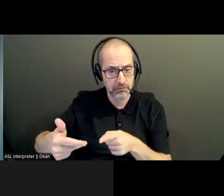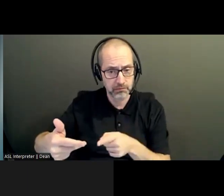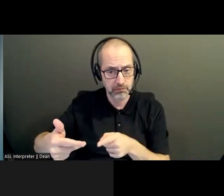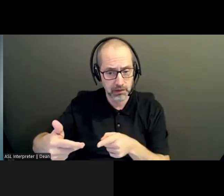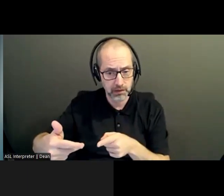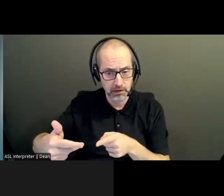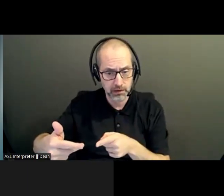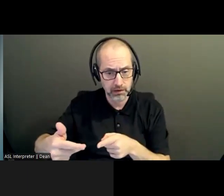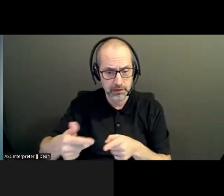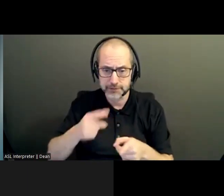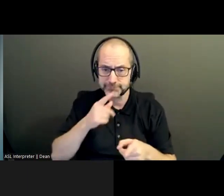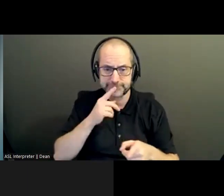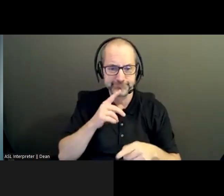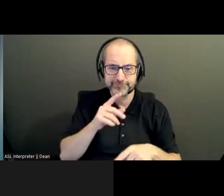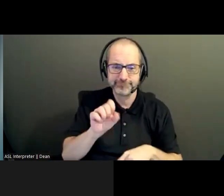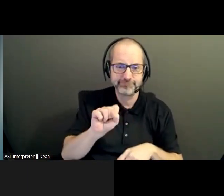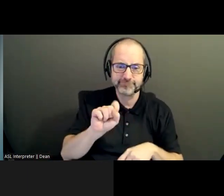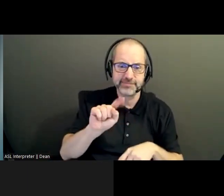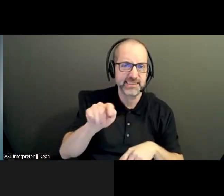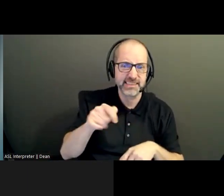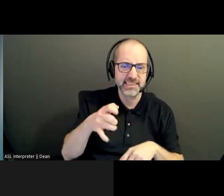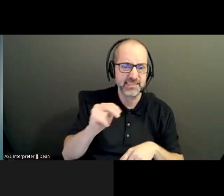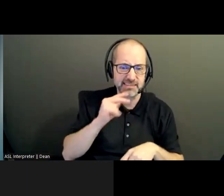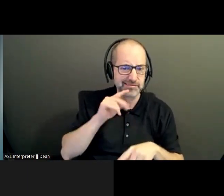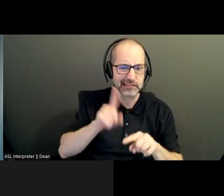Yeah, I'm not able to do that either.